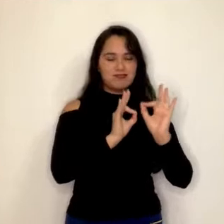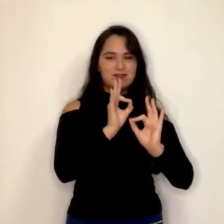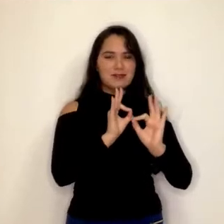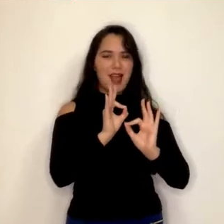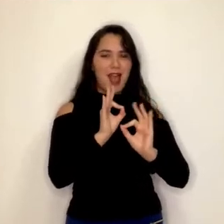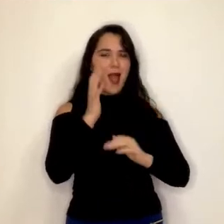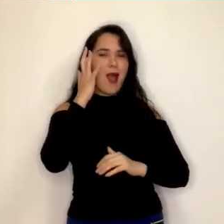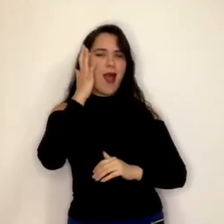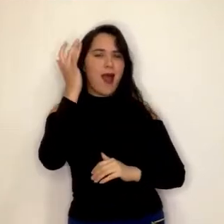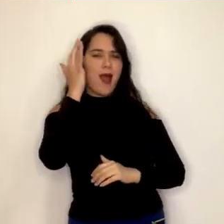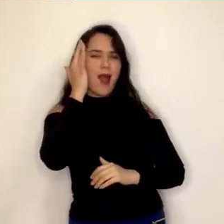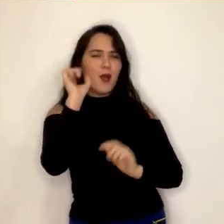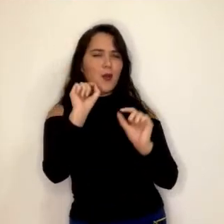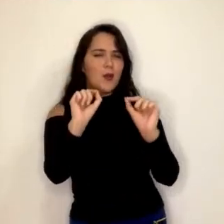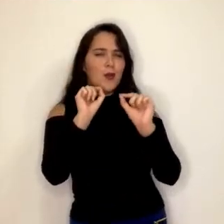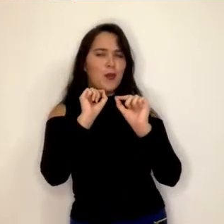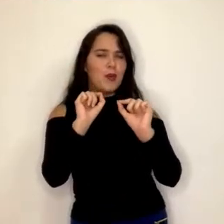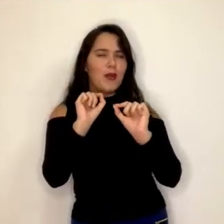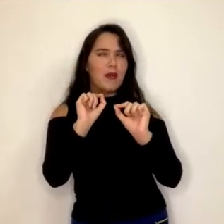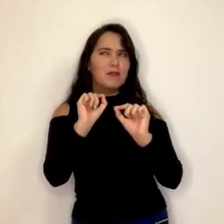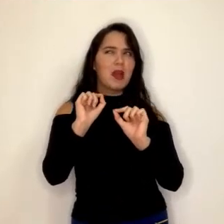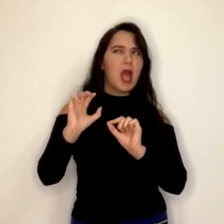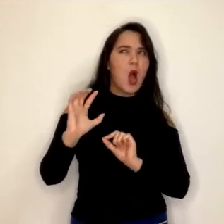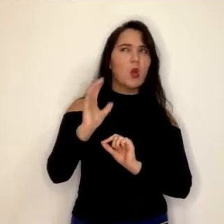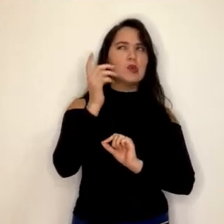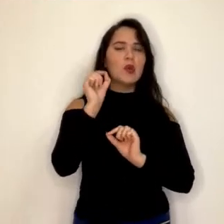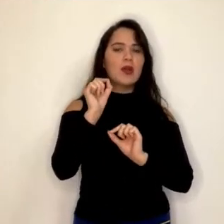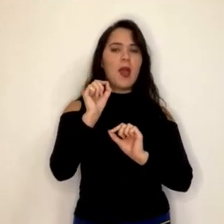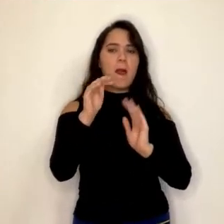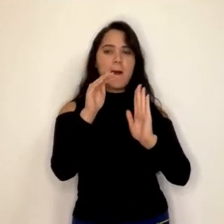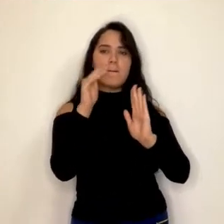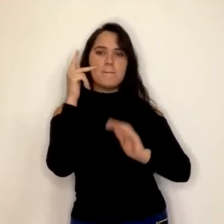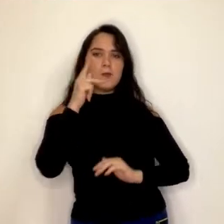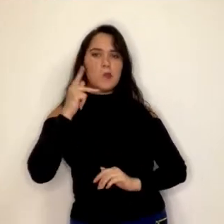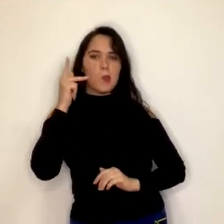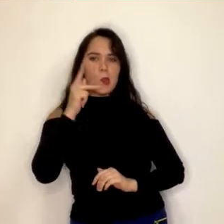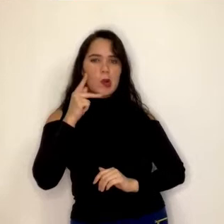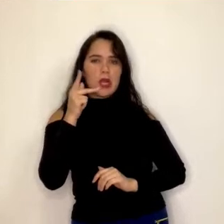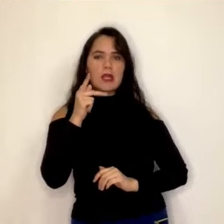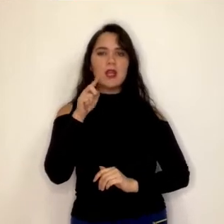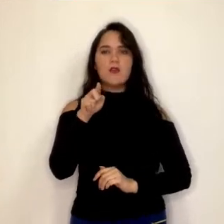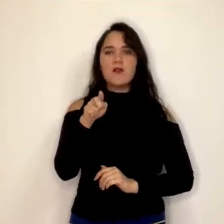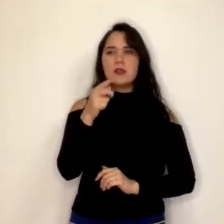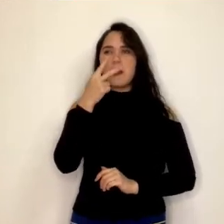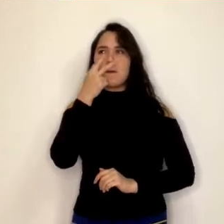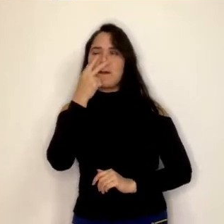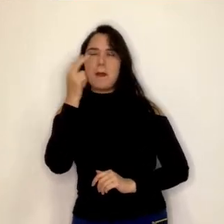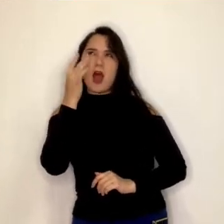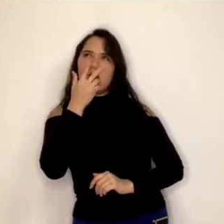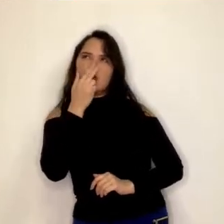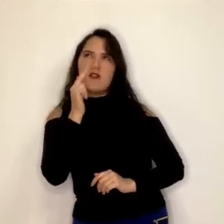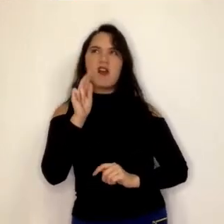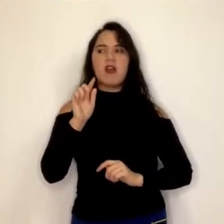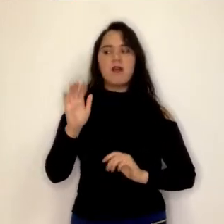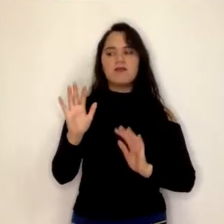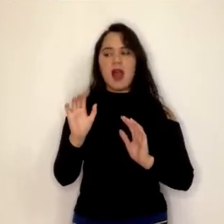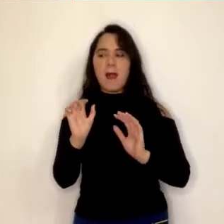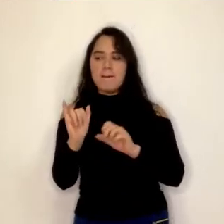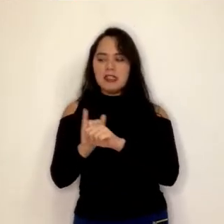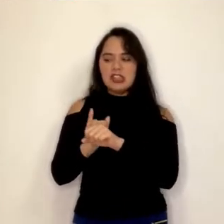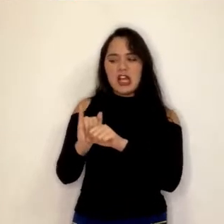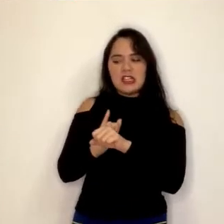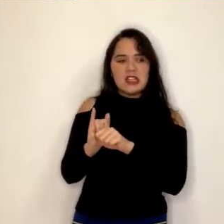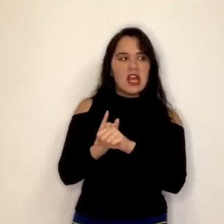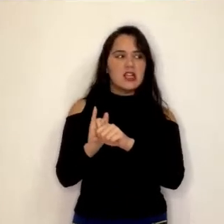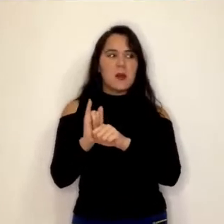mind, what did you imagine that would happen? Where were these policies that would be